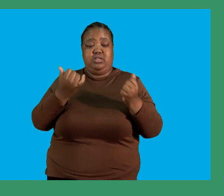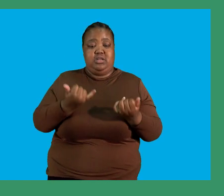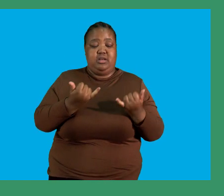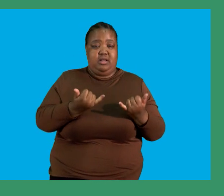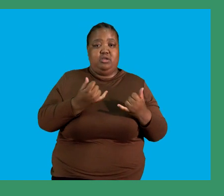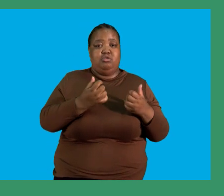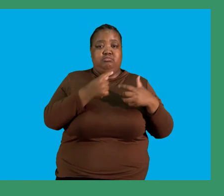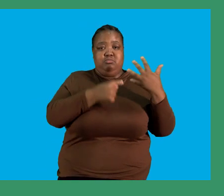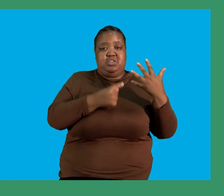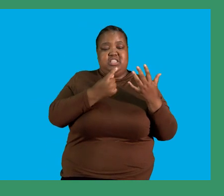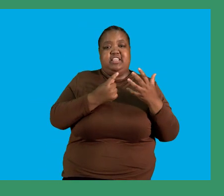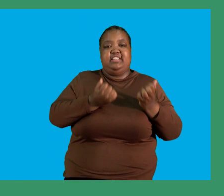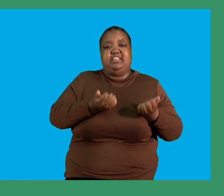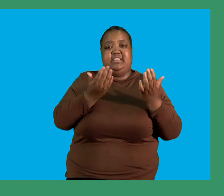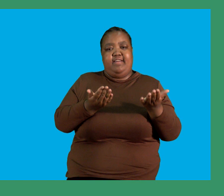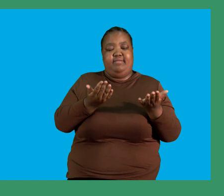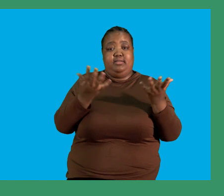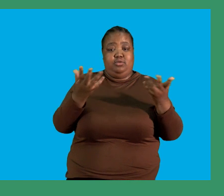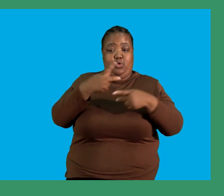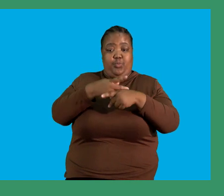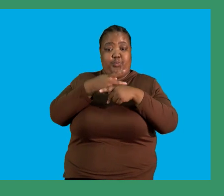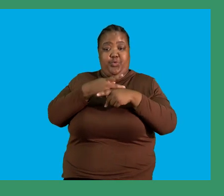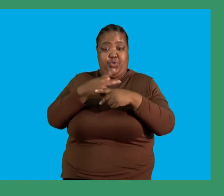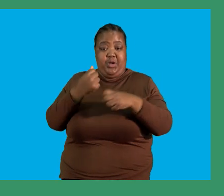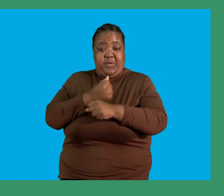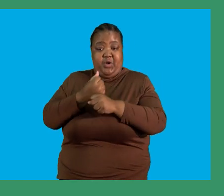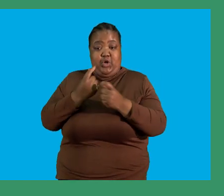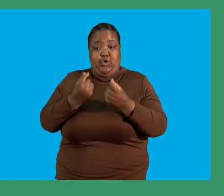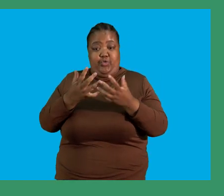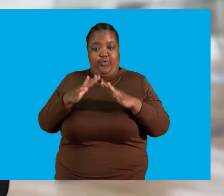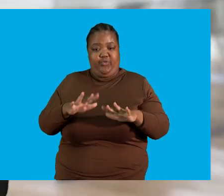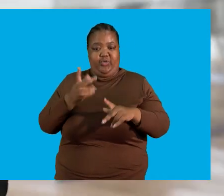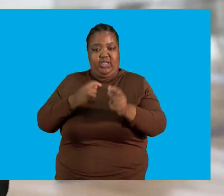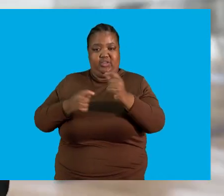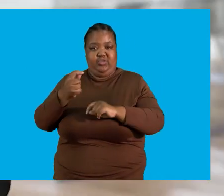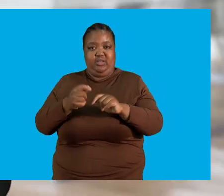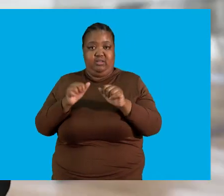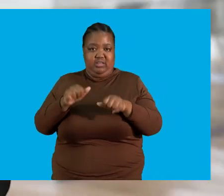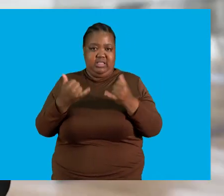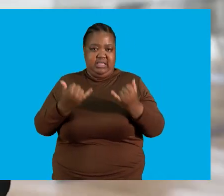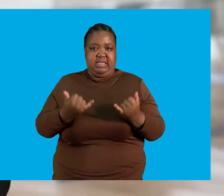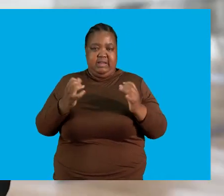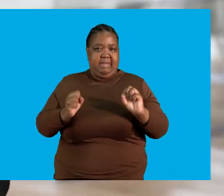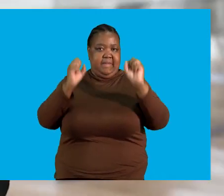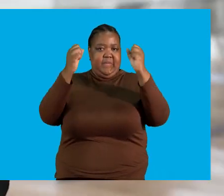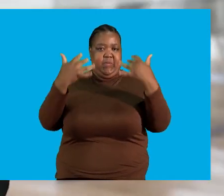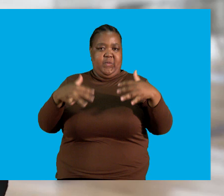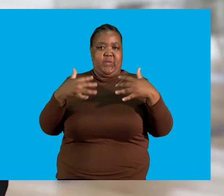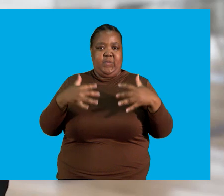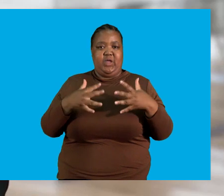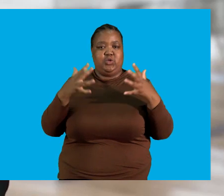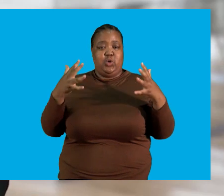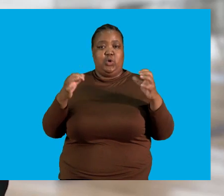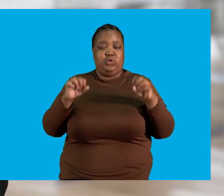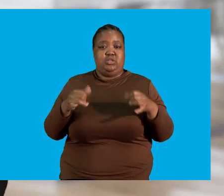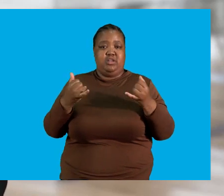services or we are then selling a product that is already tangible. Now, I know grade 11s that what I have